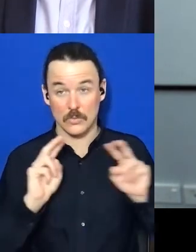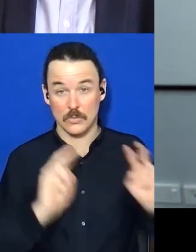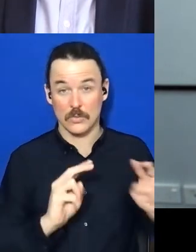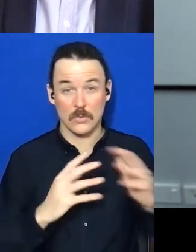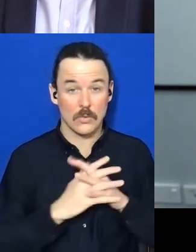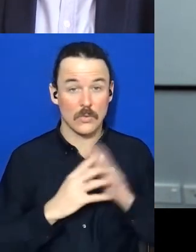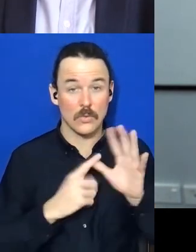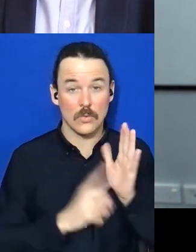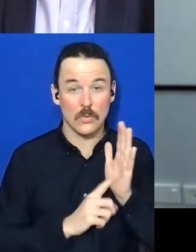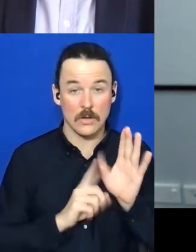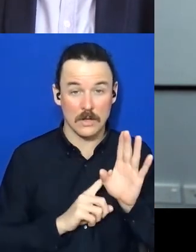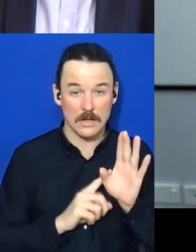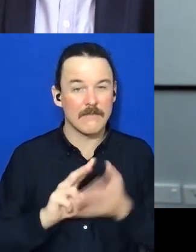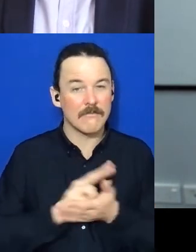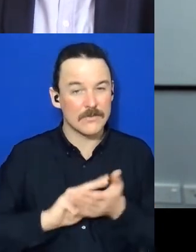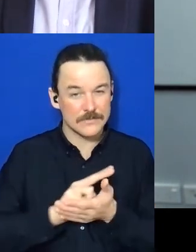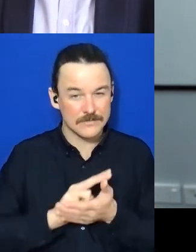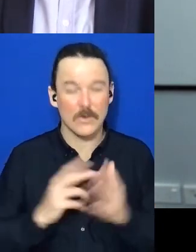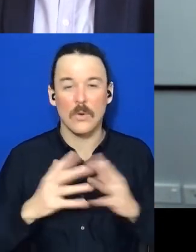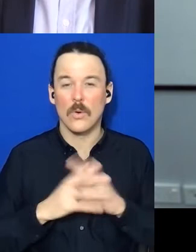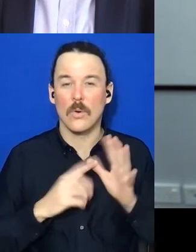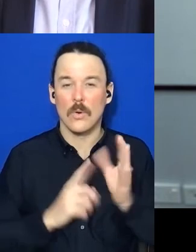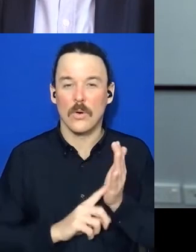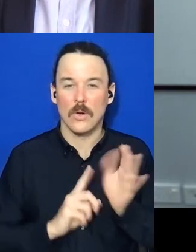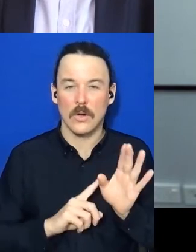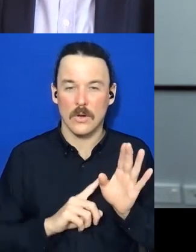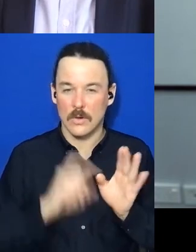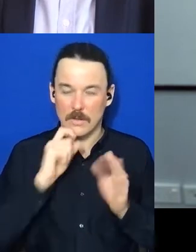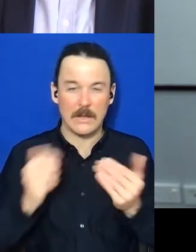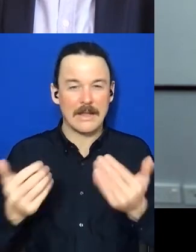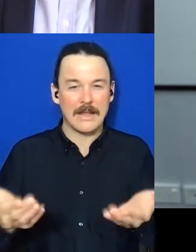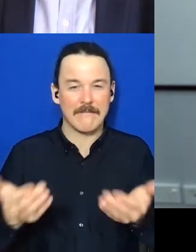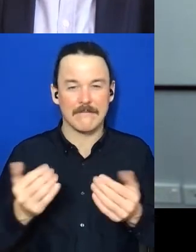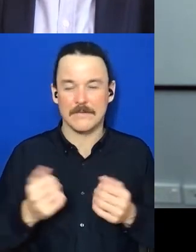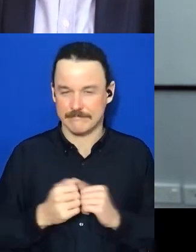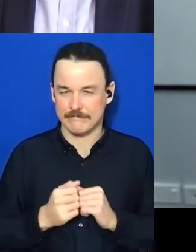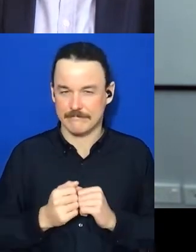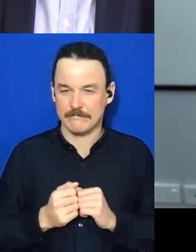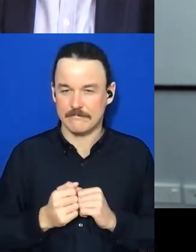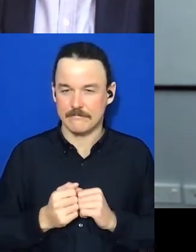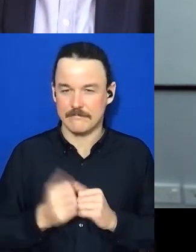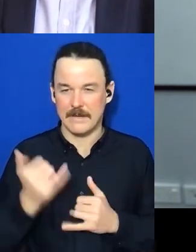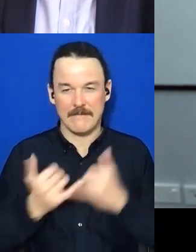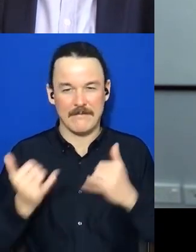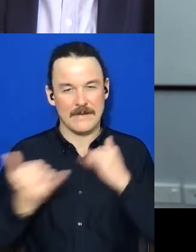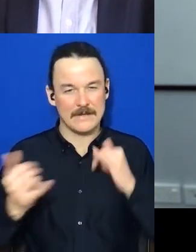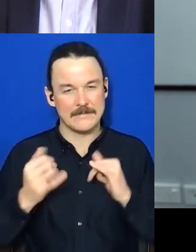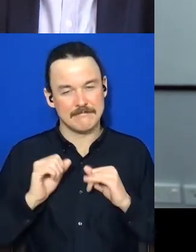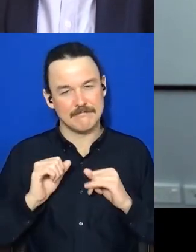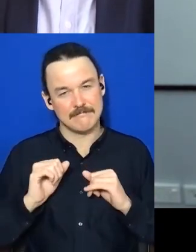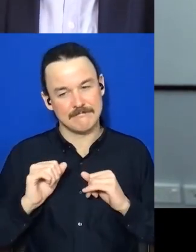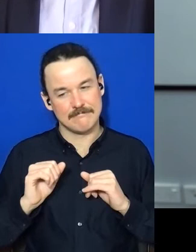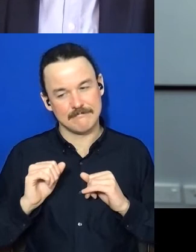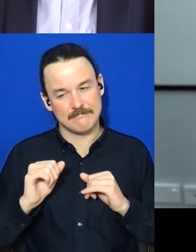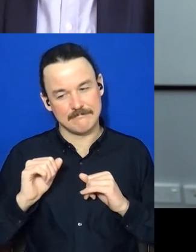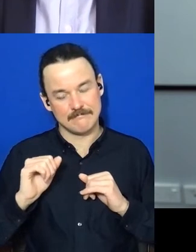Wally will kind of give you the very kind of discreet and neat view around what occurred